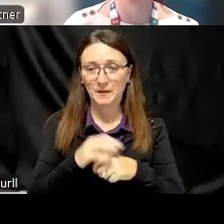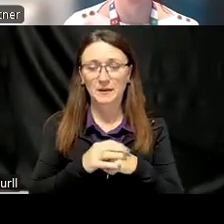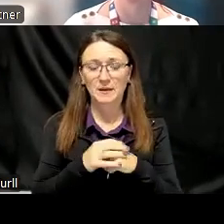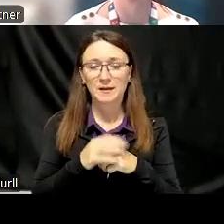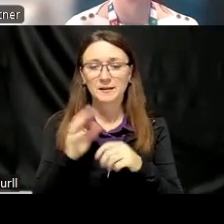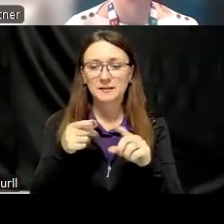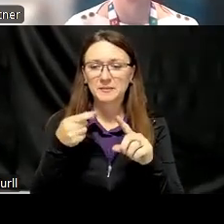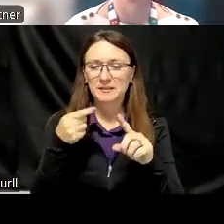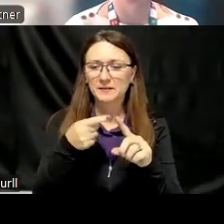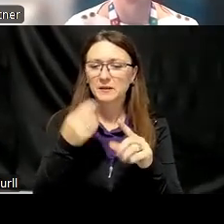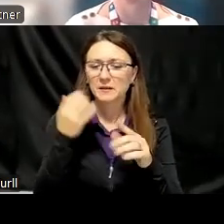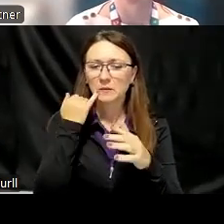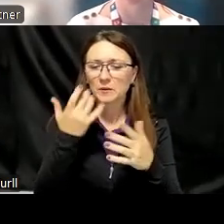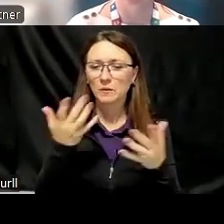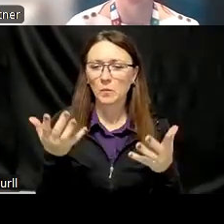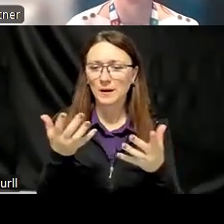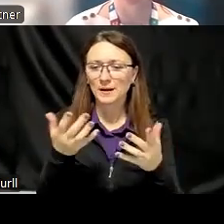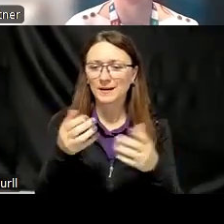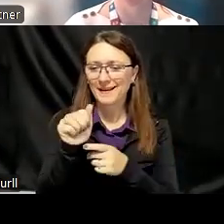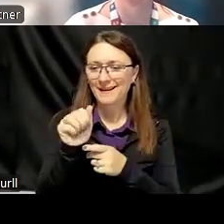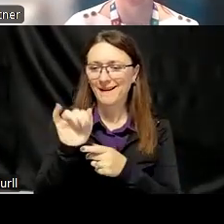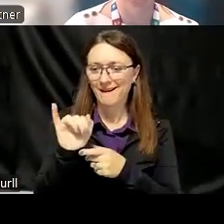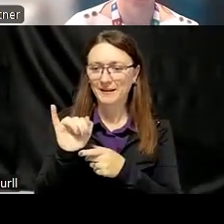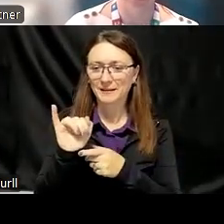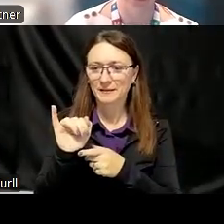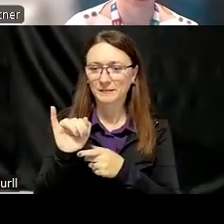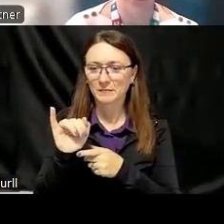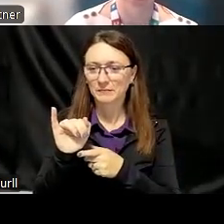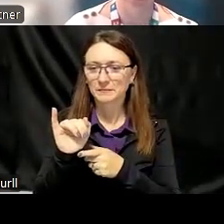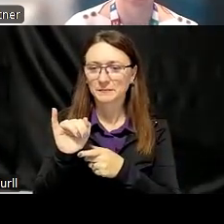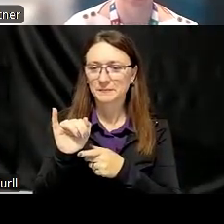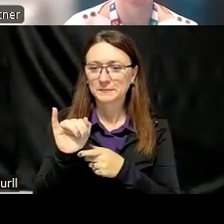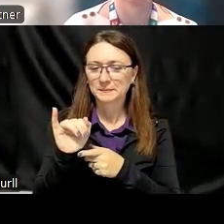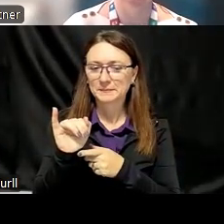particularly with the introduction of artificial intelligence.